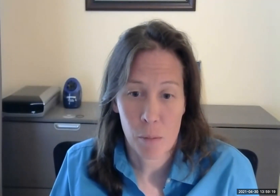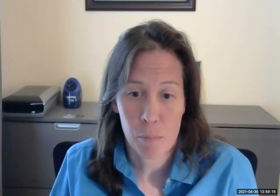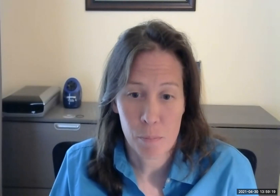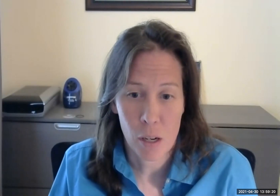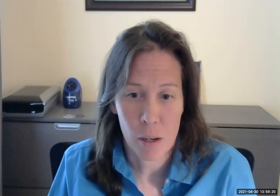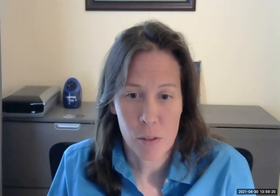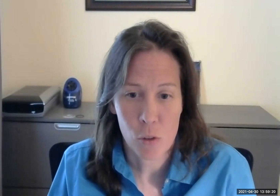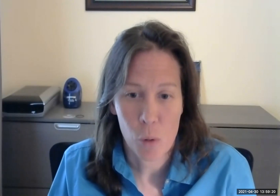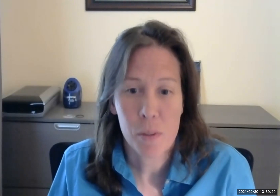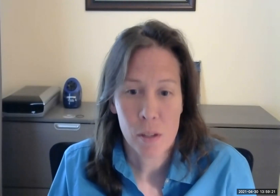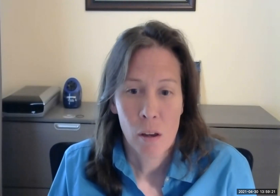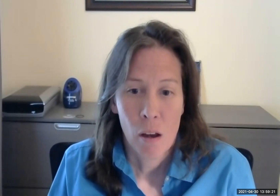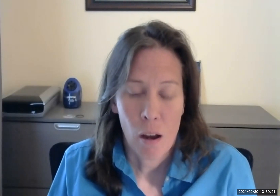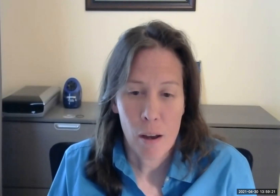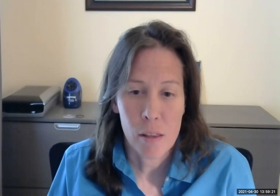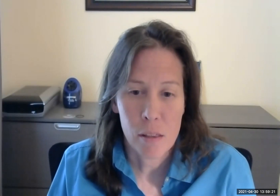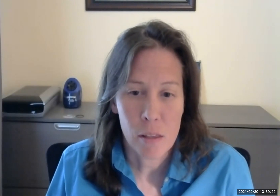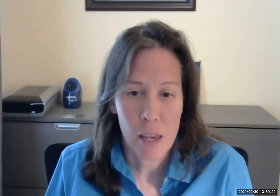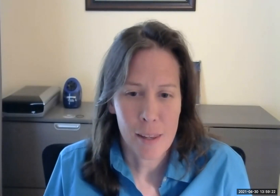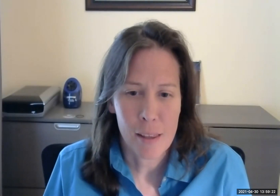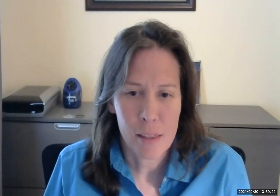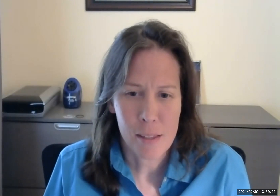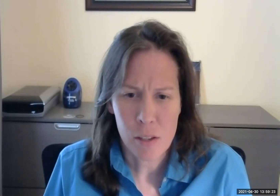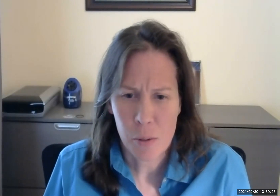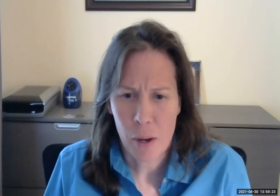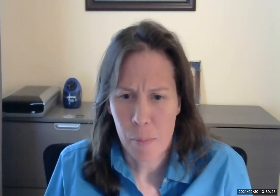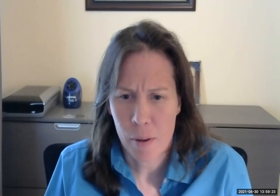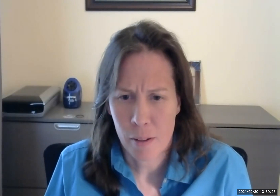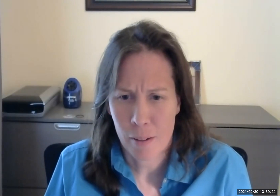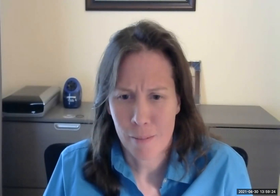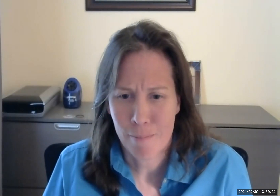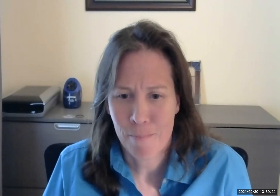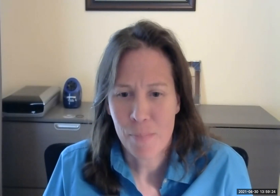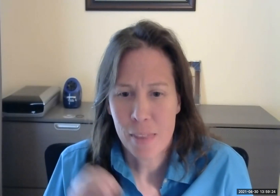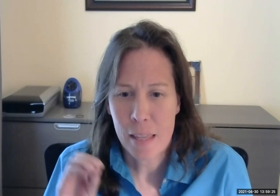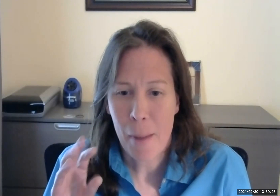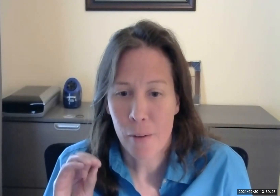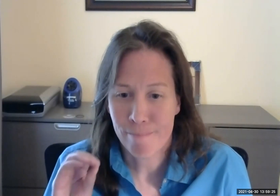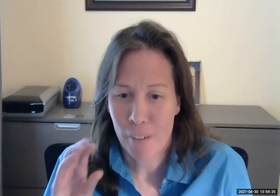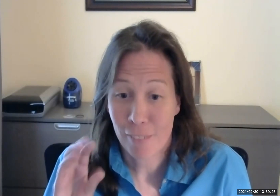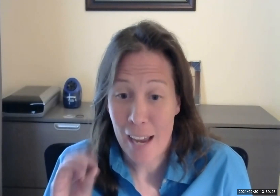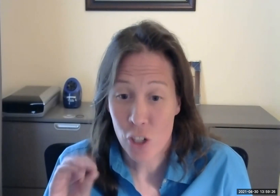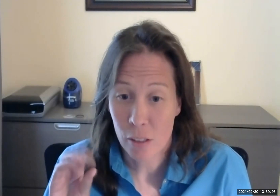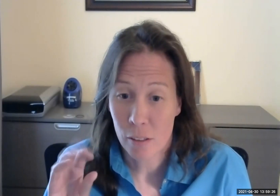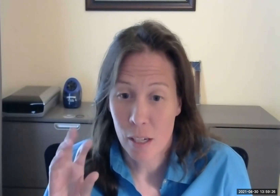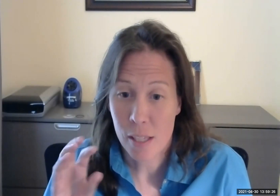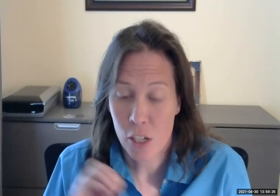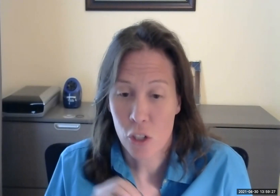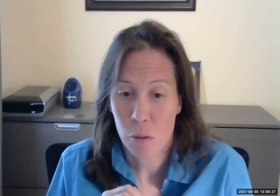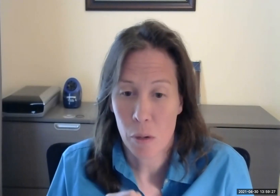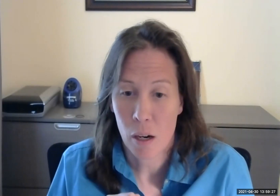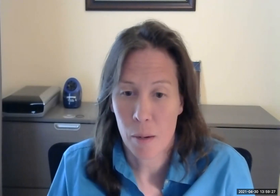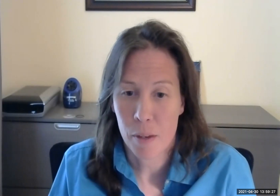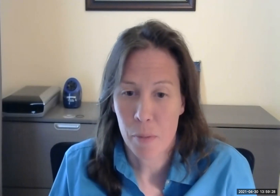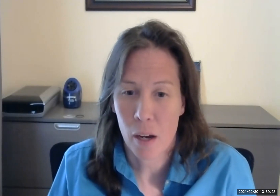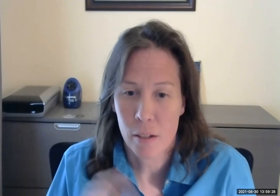fire alarm strobes, and this also helped. The amount of flashing is an